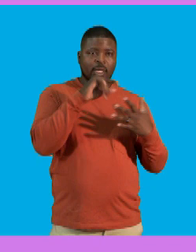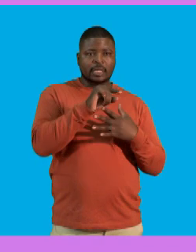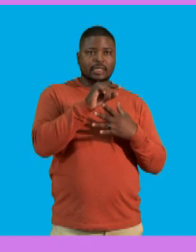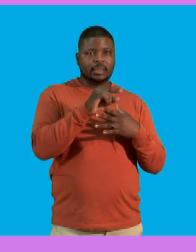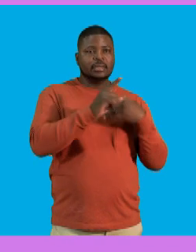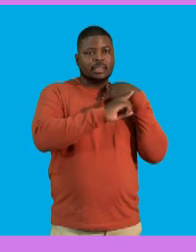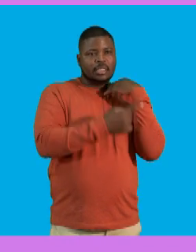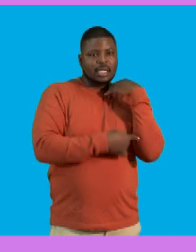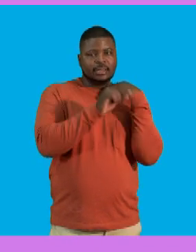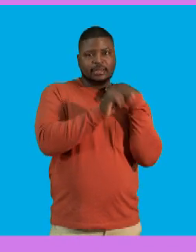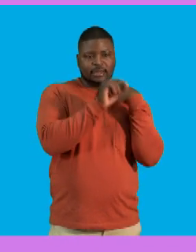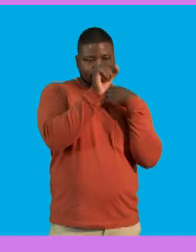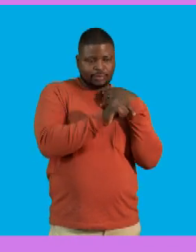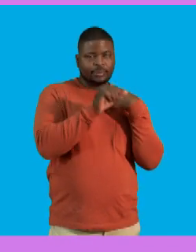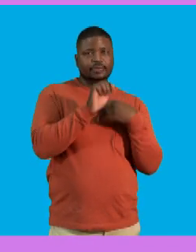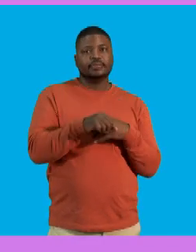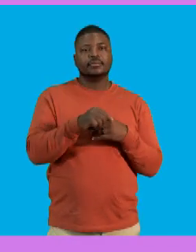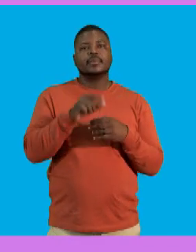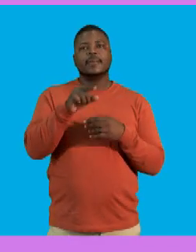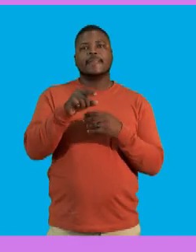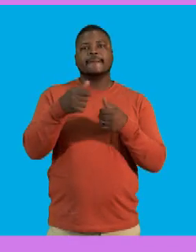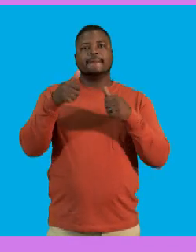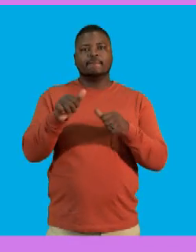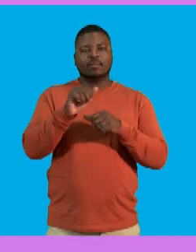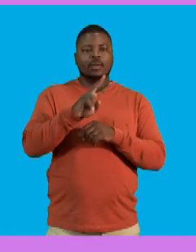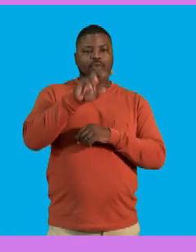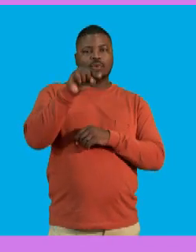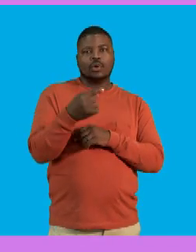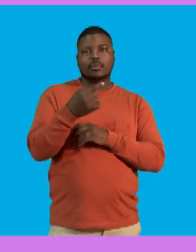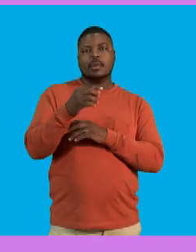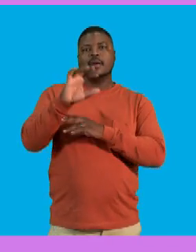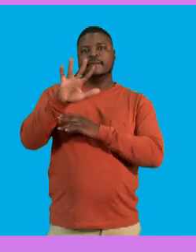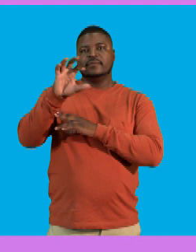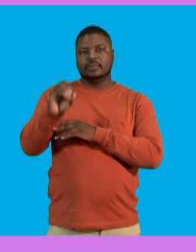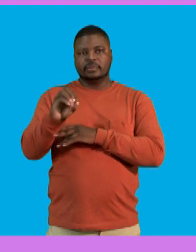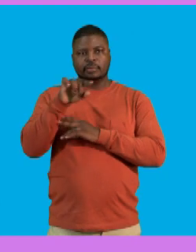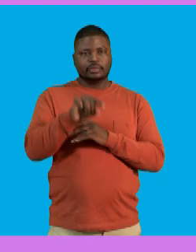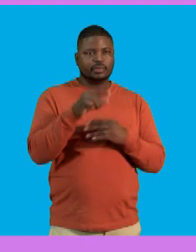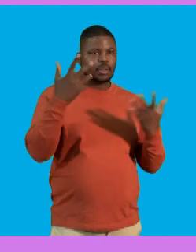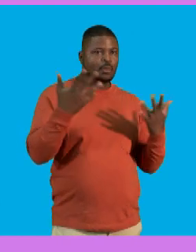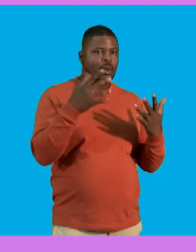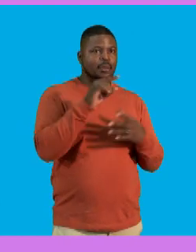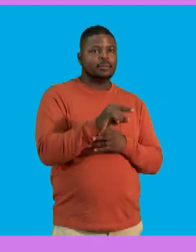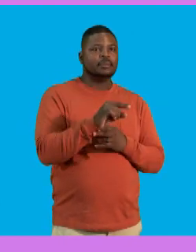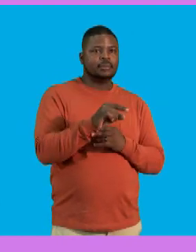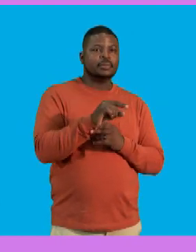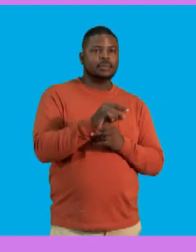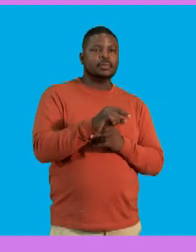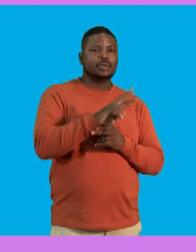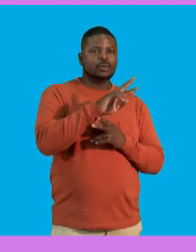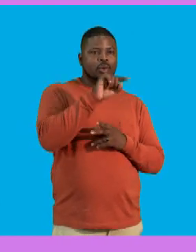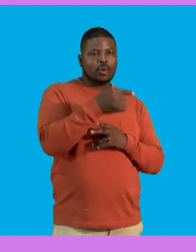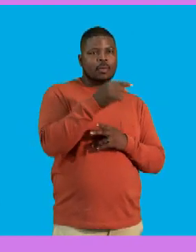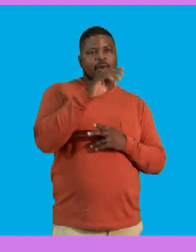is. Below now, next row, 2,50, 2 rand 50, somewhere